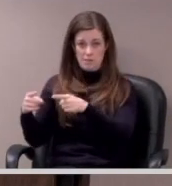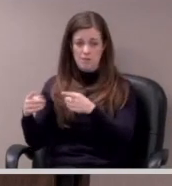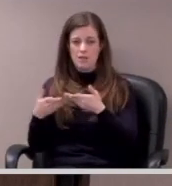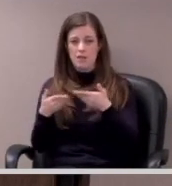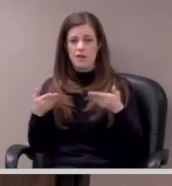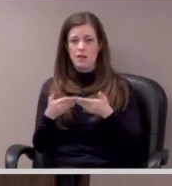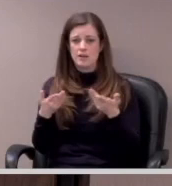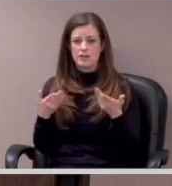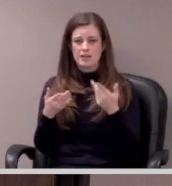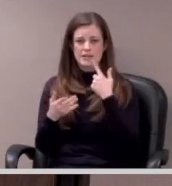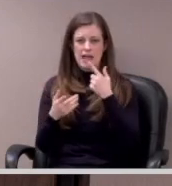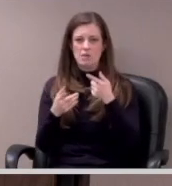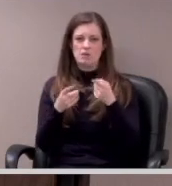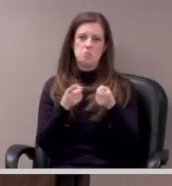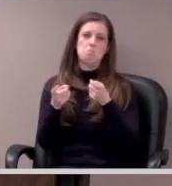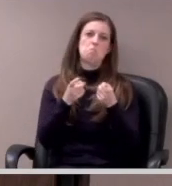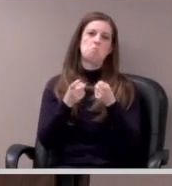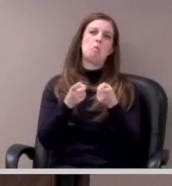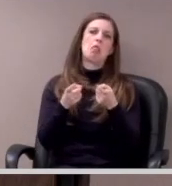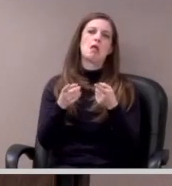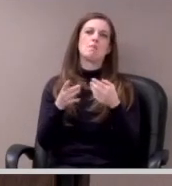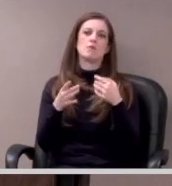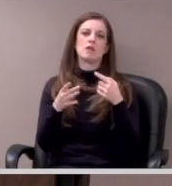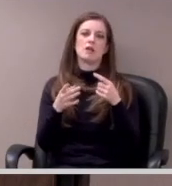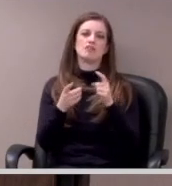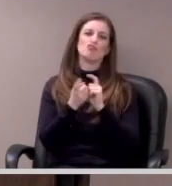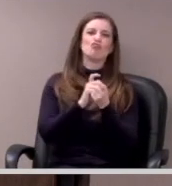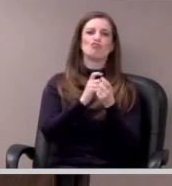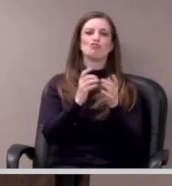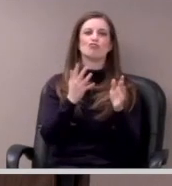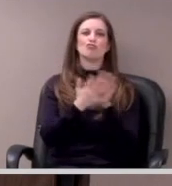was manipulated by administration.